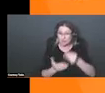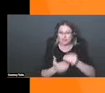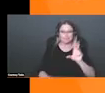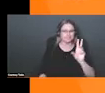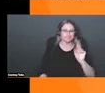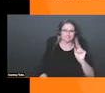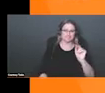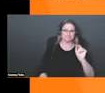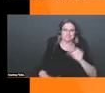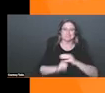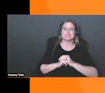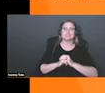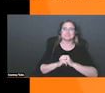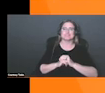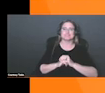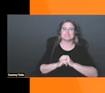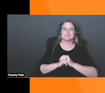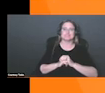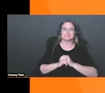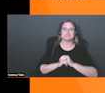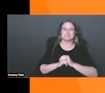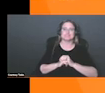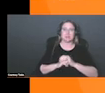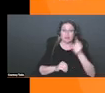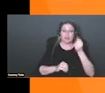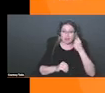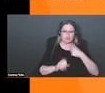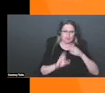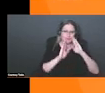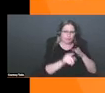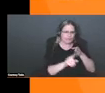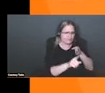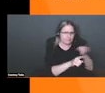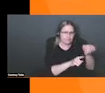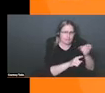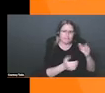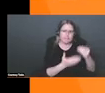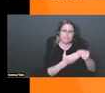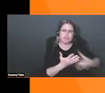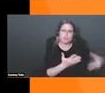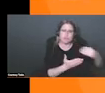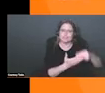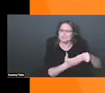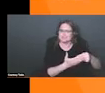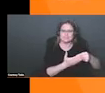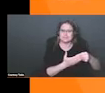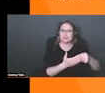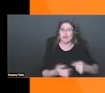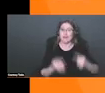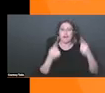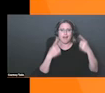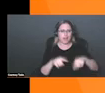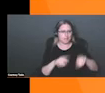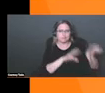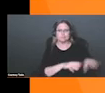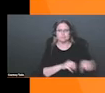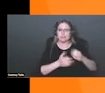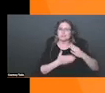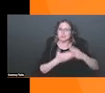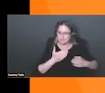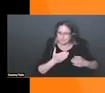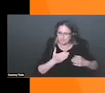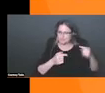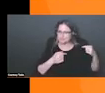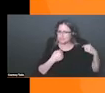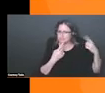money. But as I said, I'm not a full-time fundraiser. I've just ended up doing a lot of